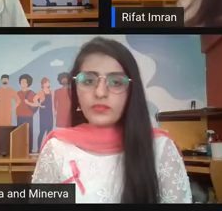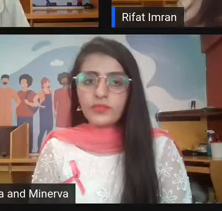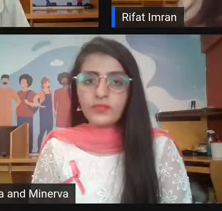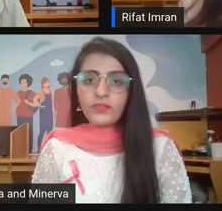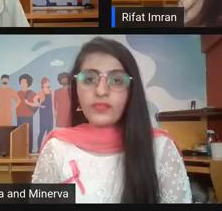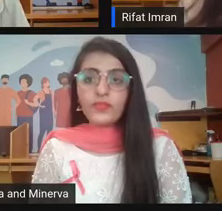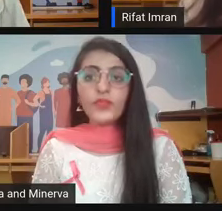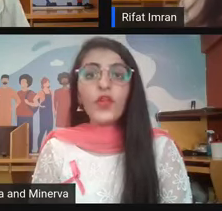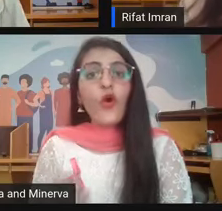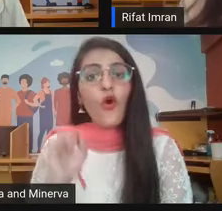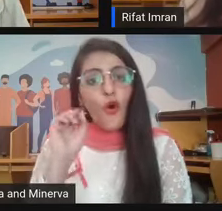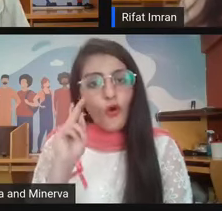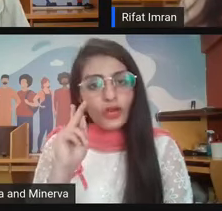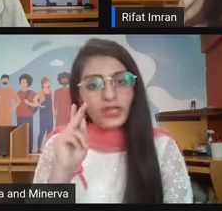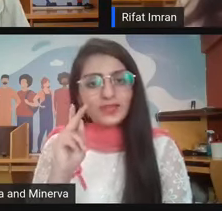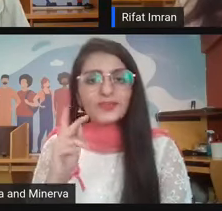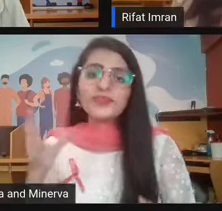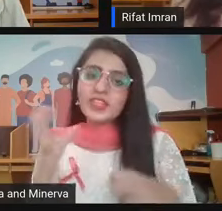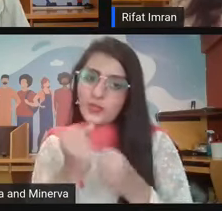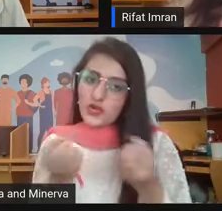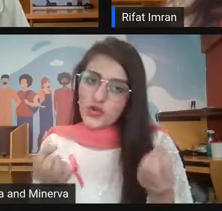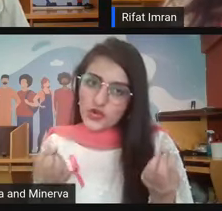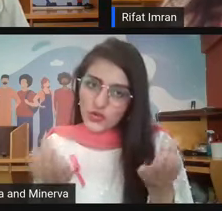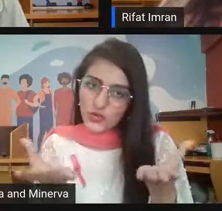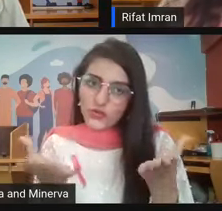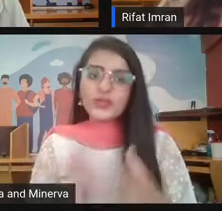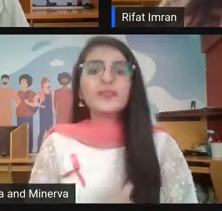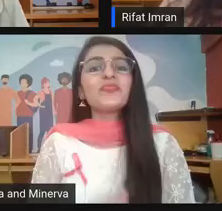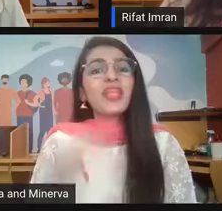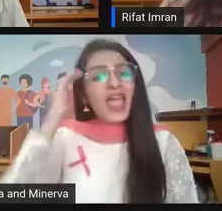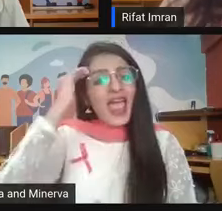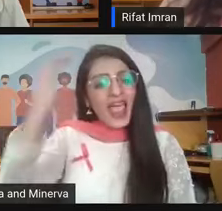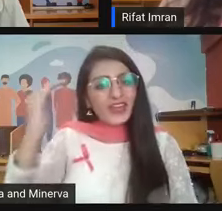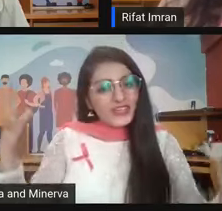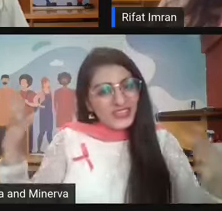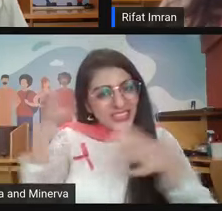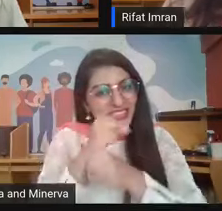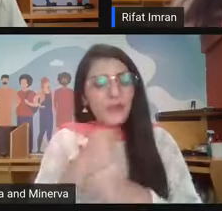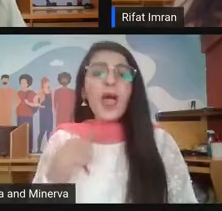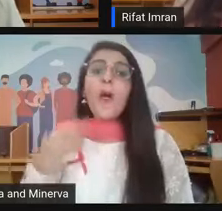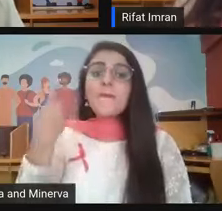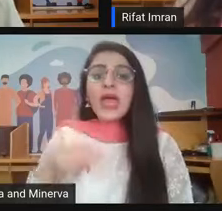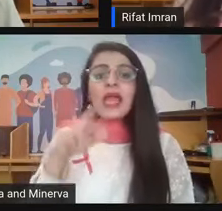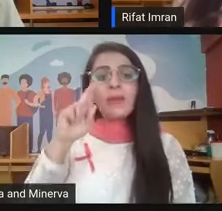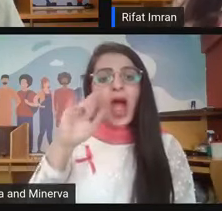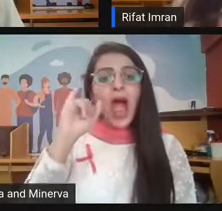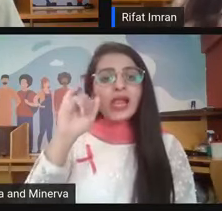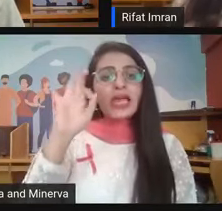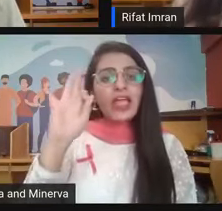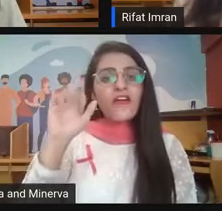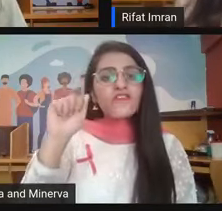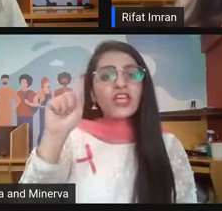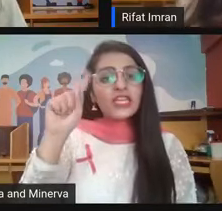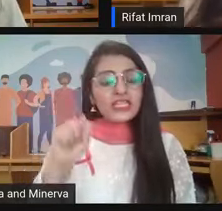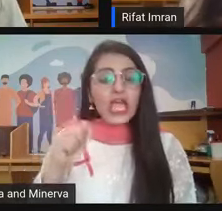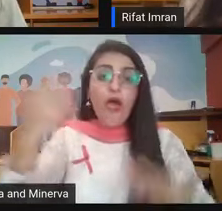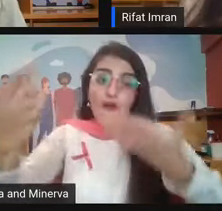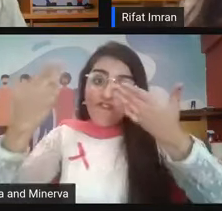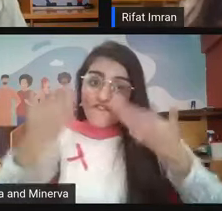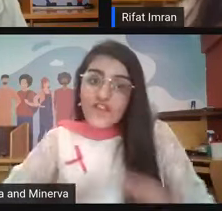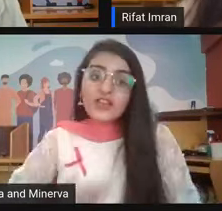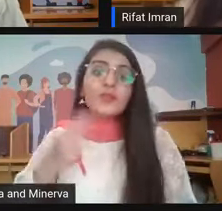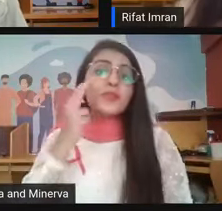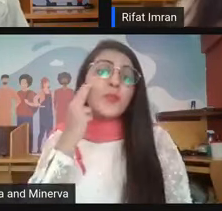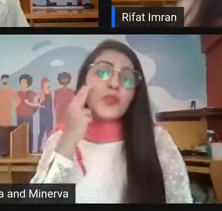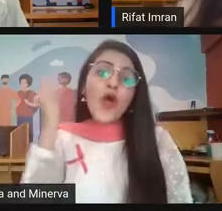Okay, so let's start. Hello everyone, my name is Rifat Imran and welcome to the Pinktober